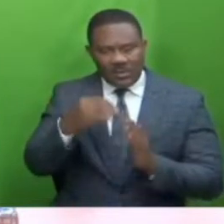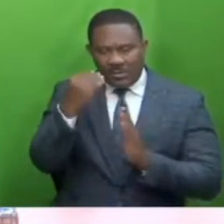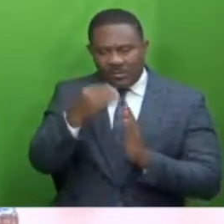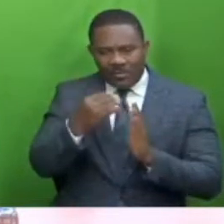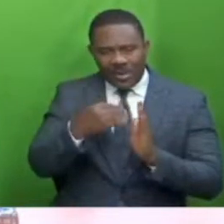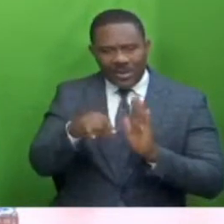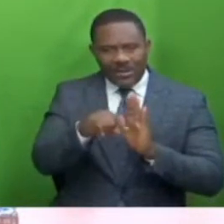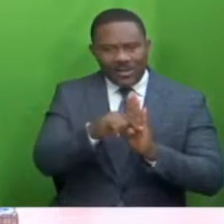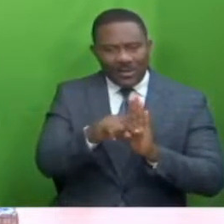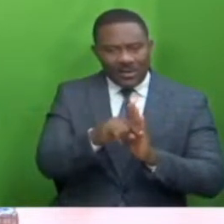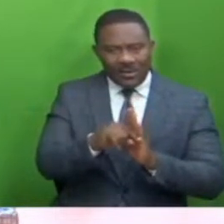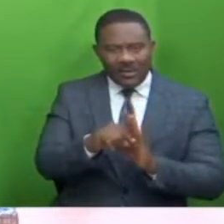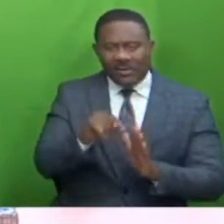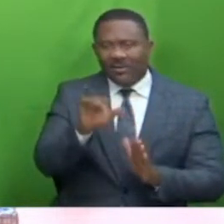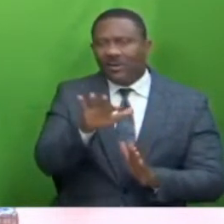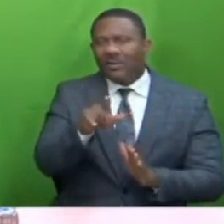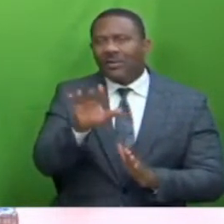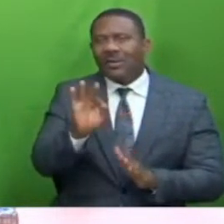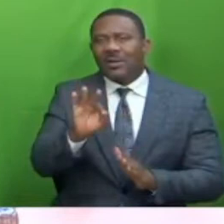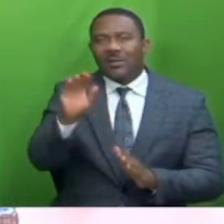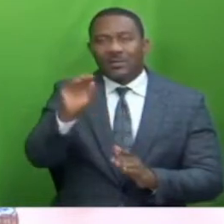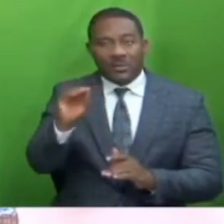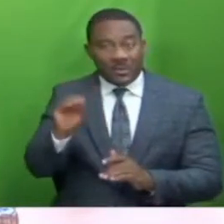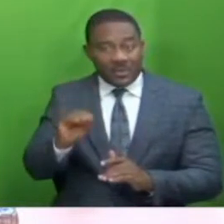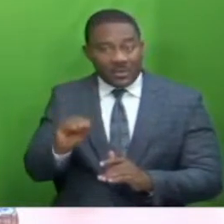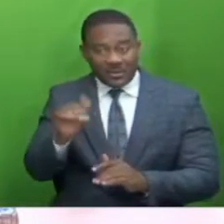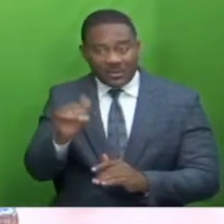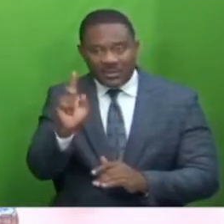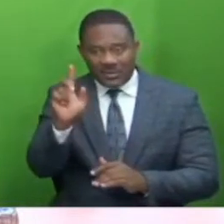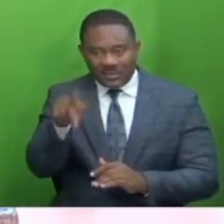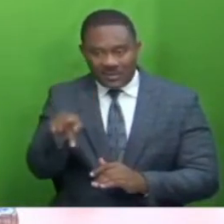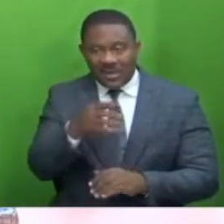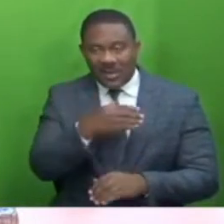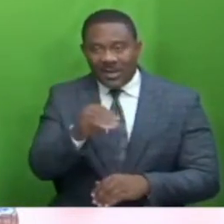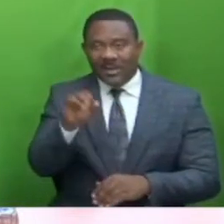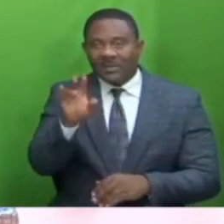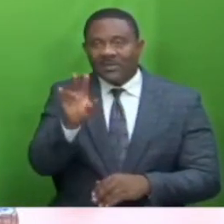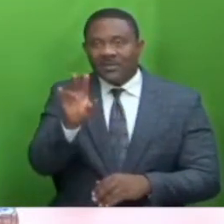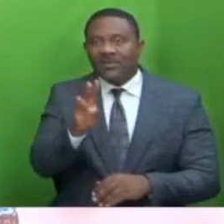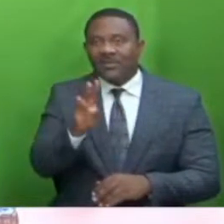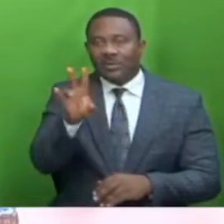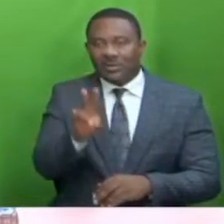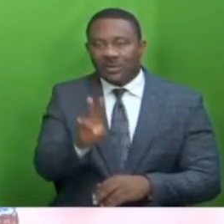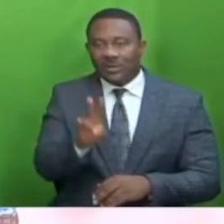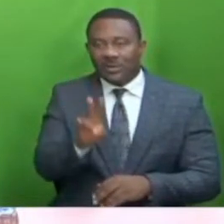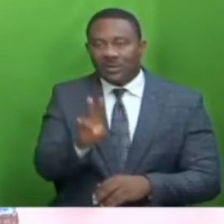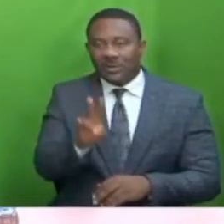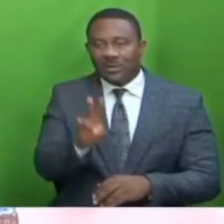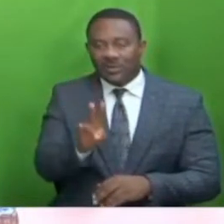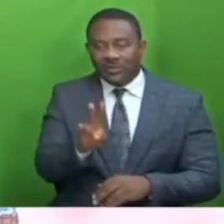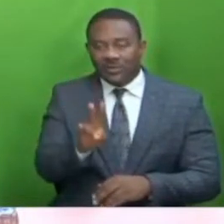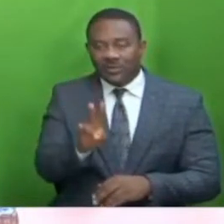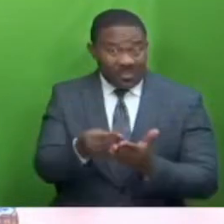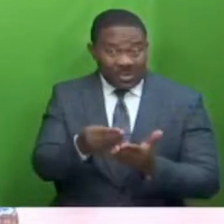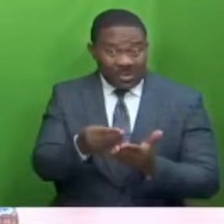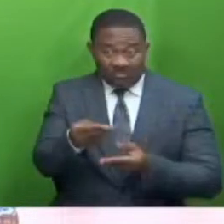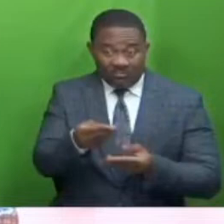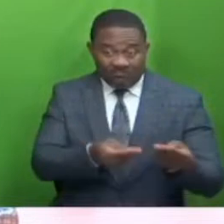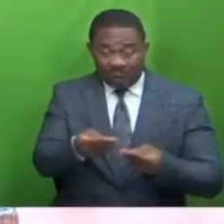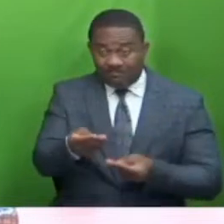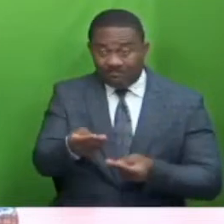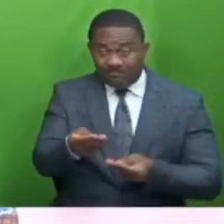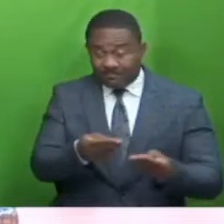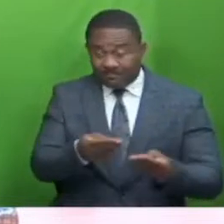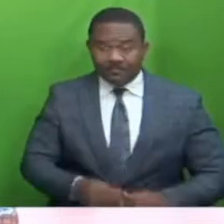5.9% of GDP on commitment basis, and 7.7% on cash basis. Primary balance commitment basis